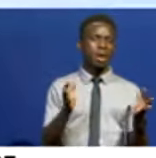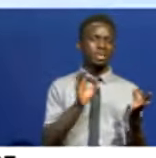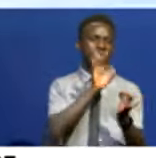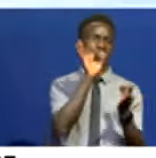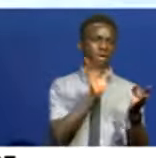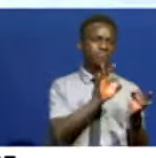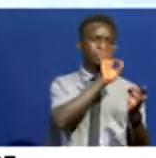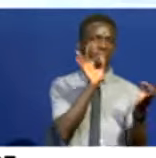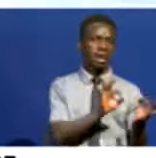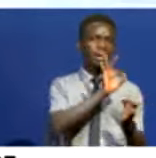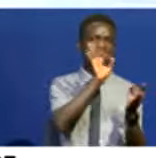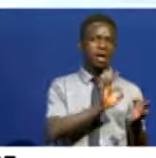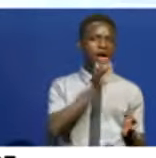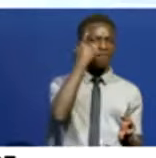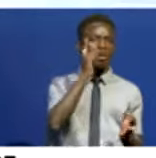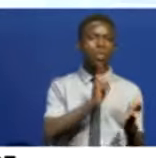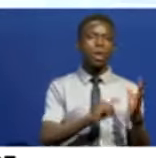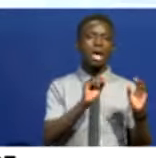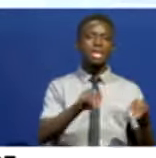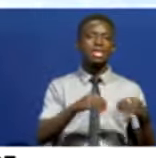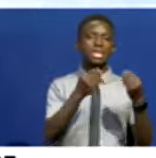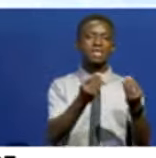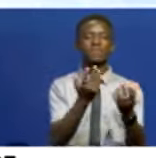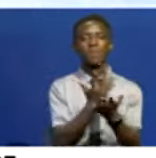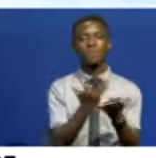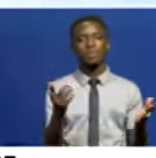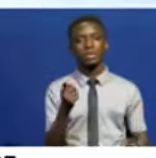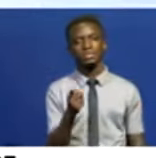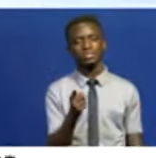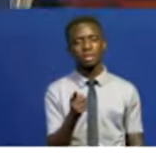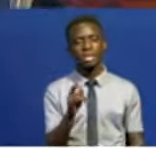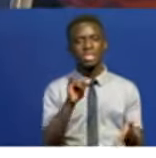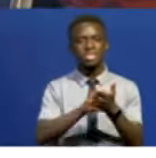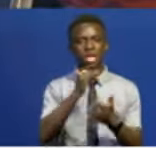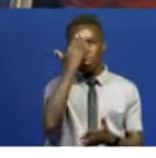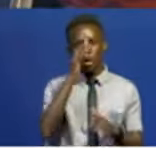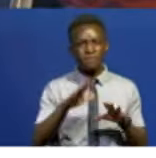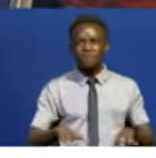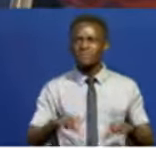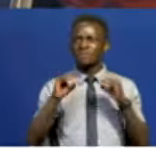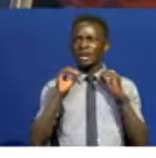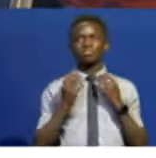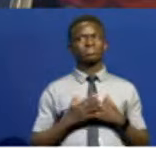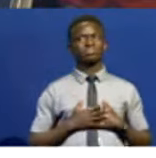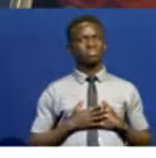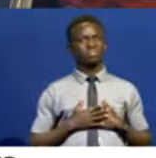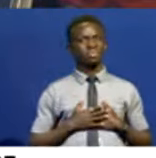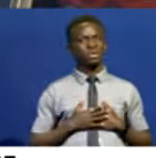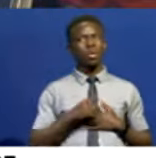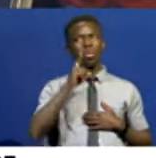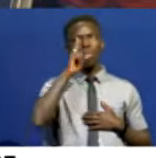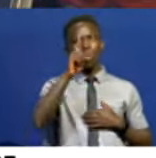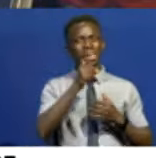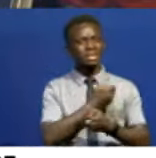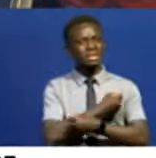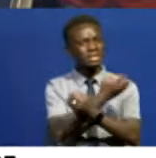for the supply of products. And that is why we have ended up with one supplier for 20, 30